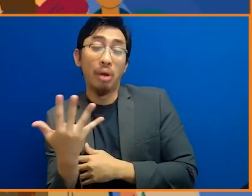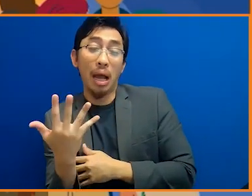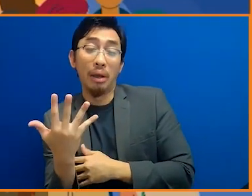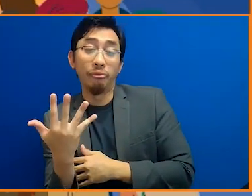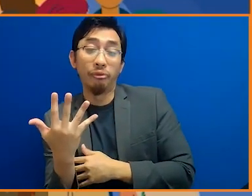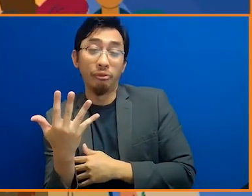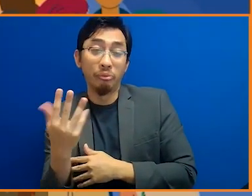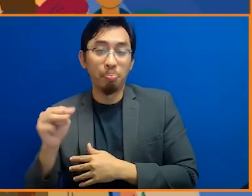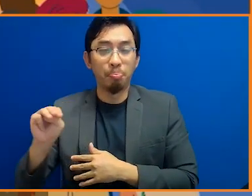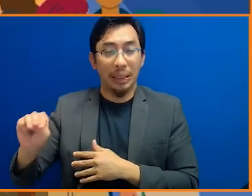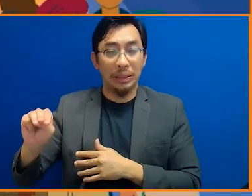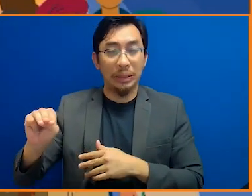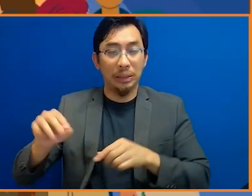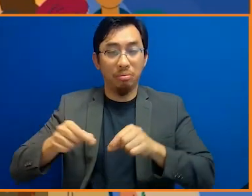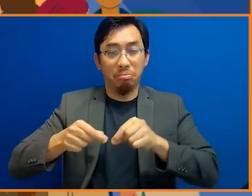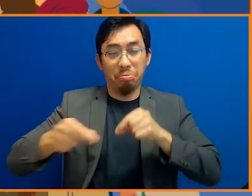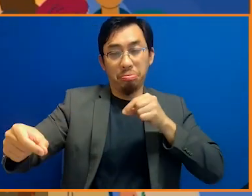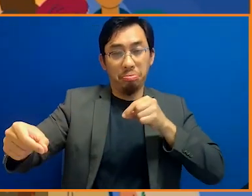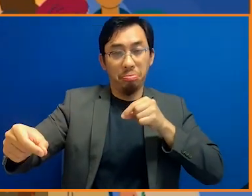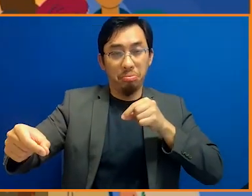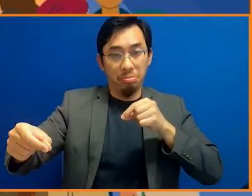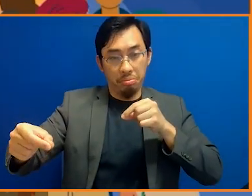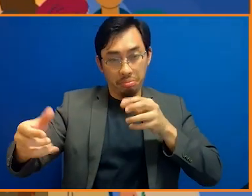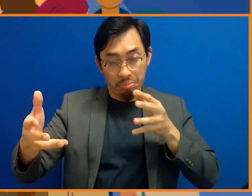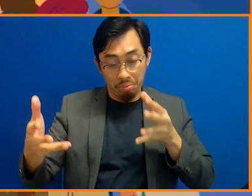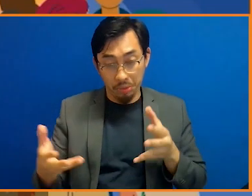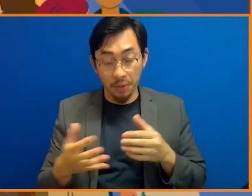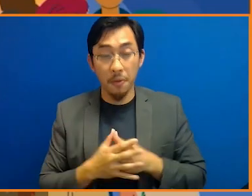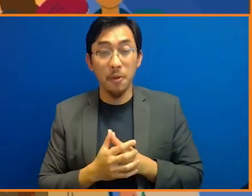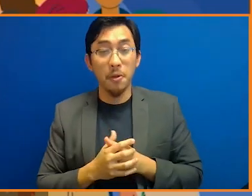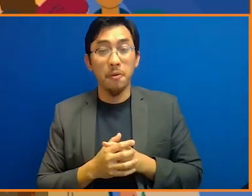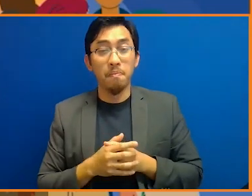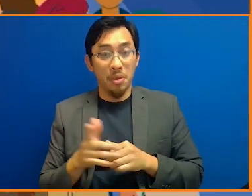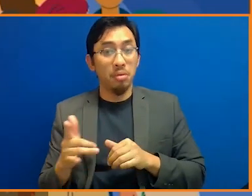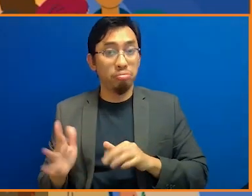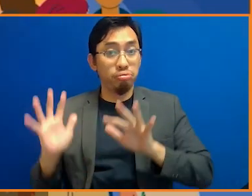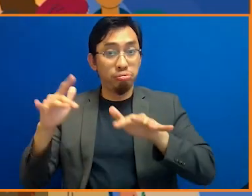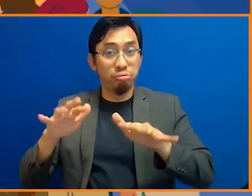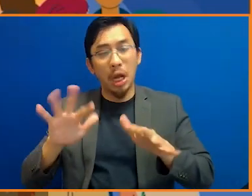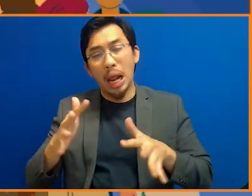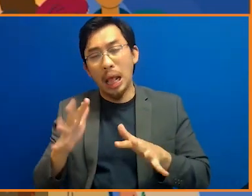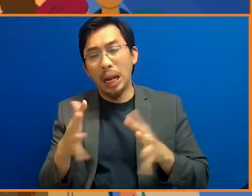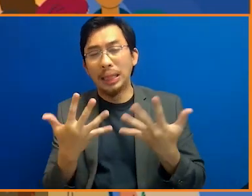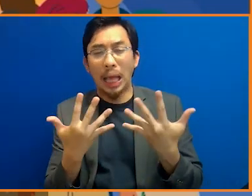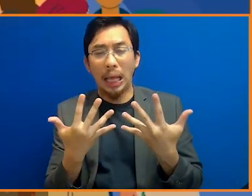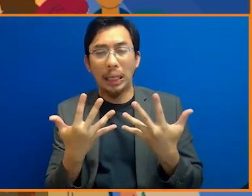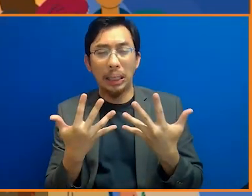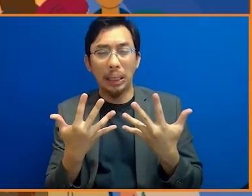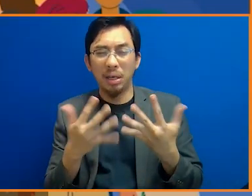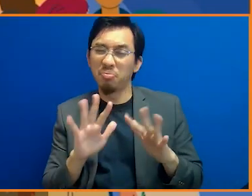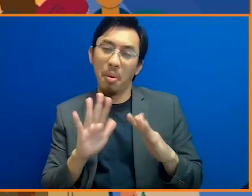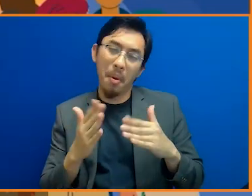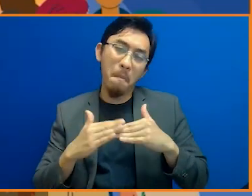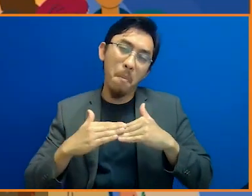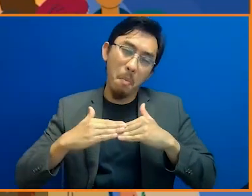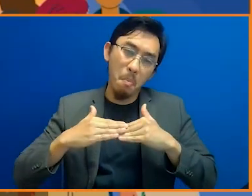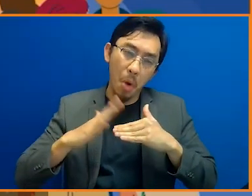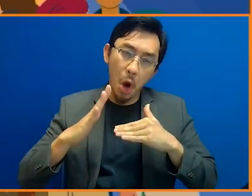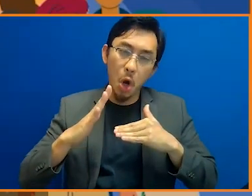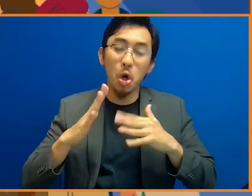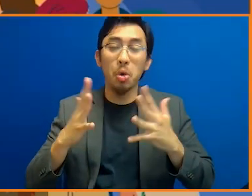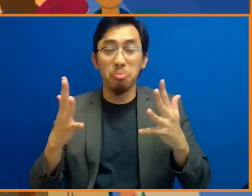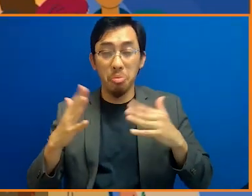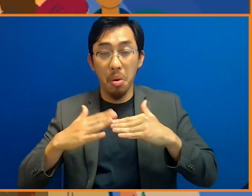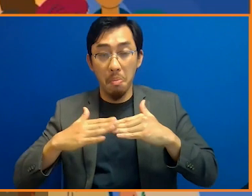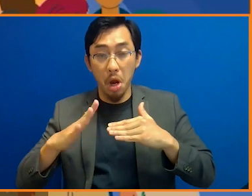or 4 or even 5 meters. But if our expected tsunami height was like 10 or more than